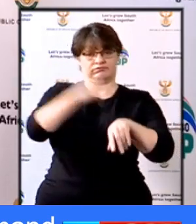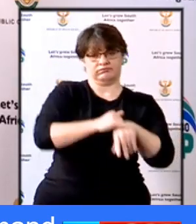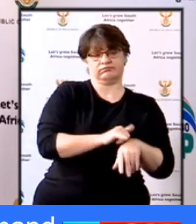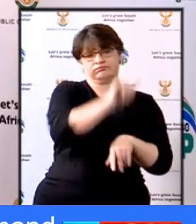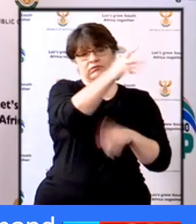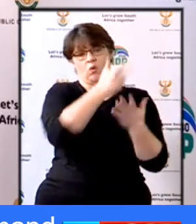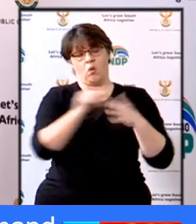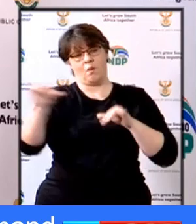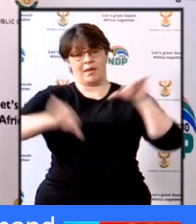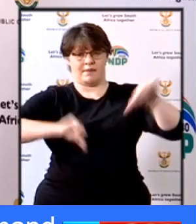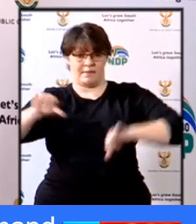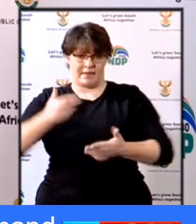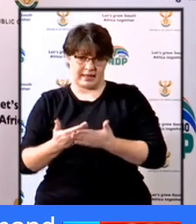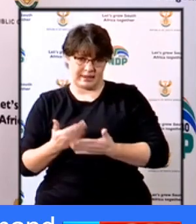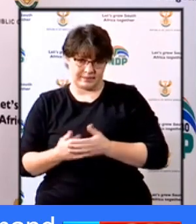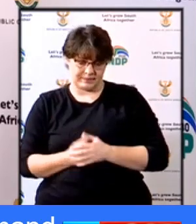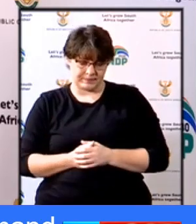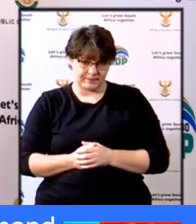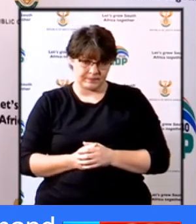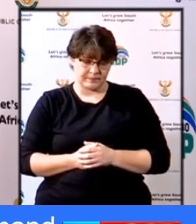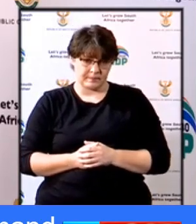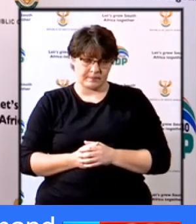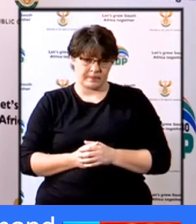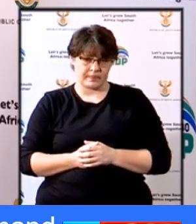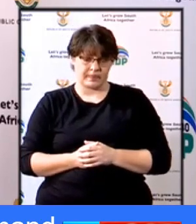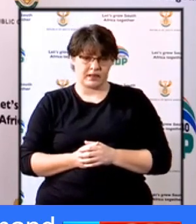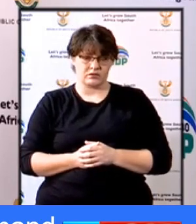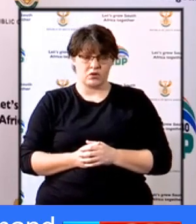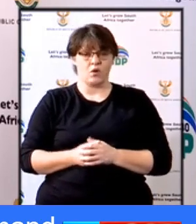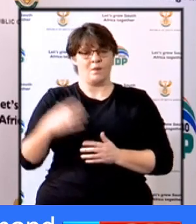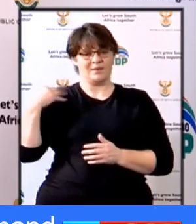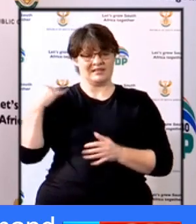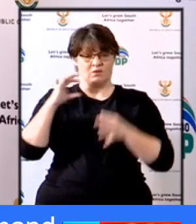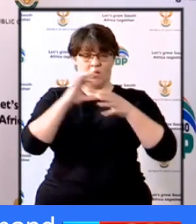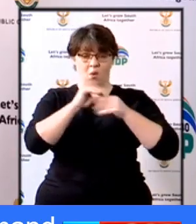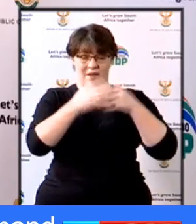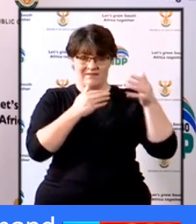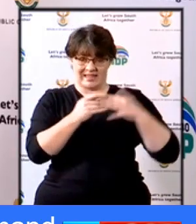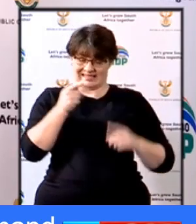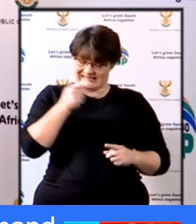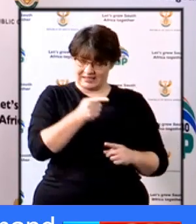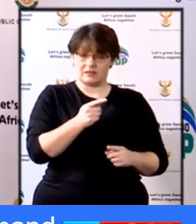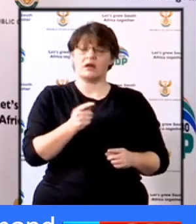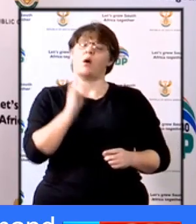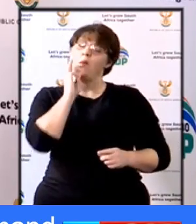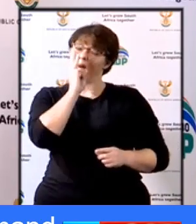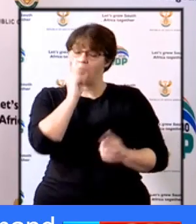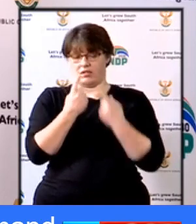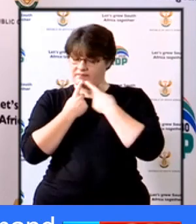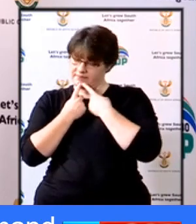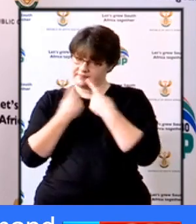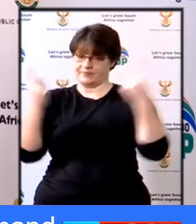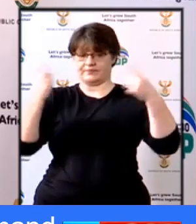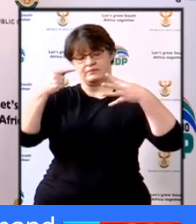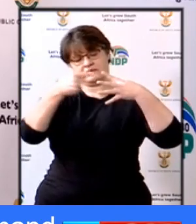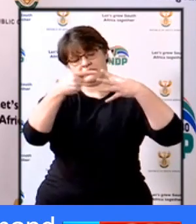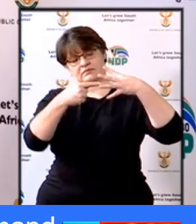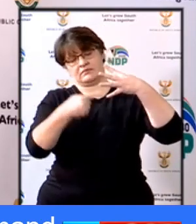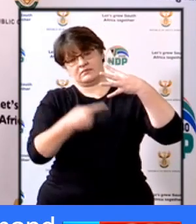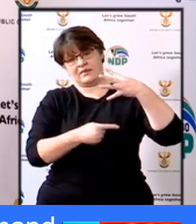neighboring countries. So the Minister of Home Affairs will indeed